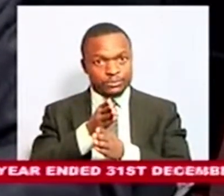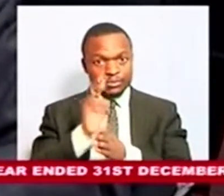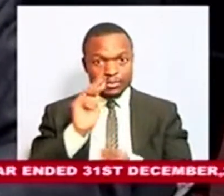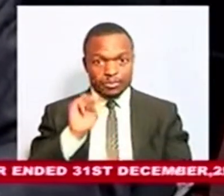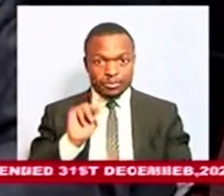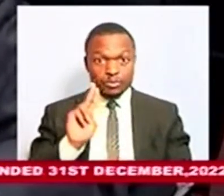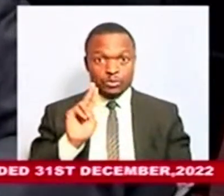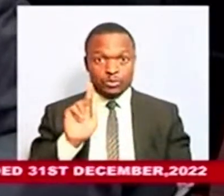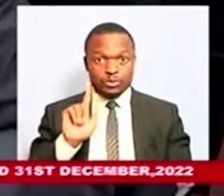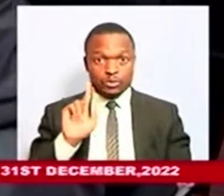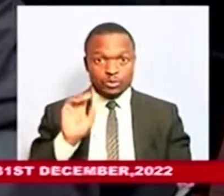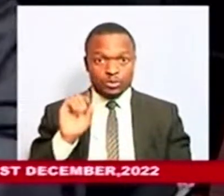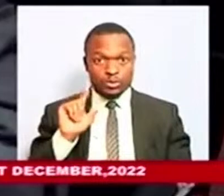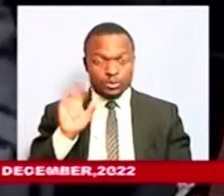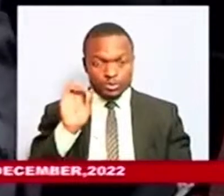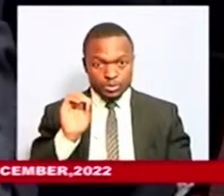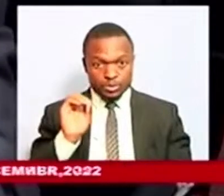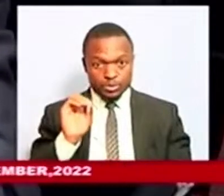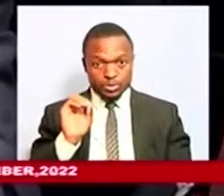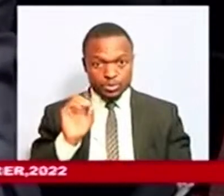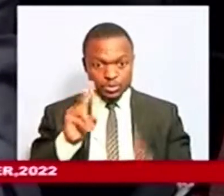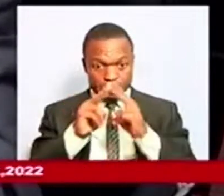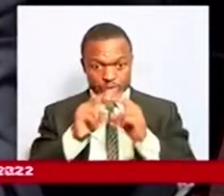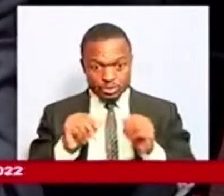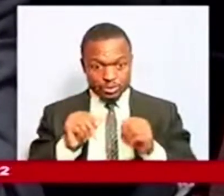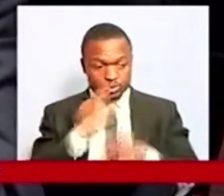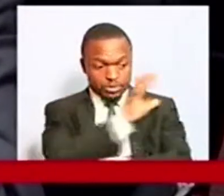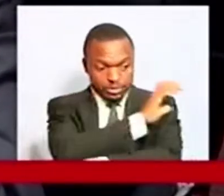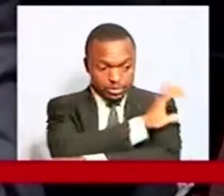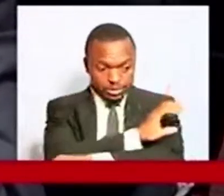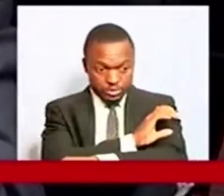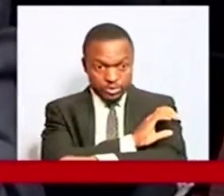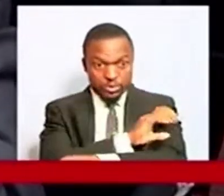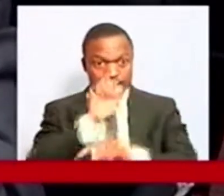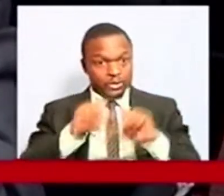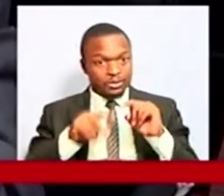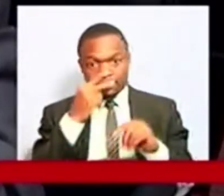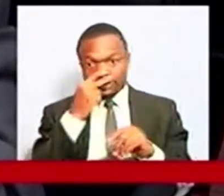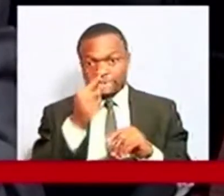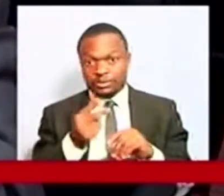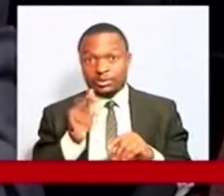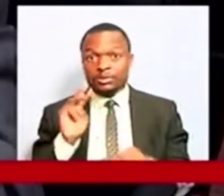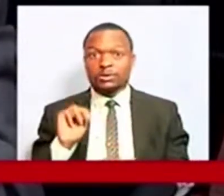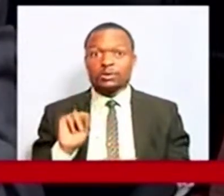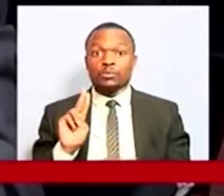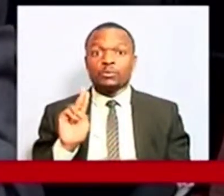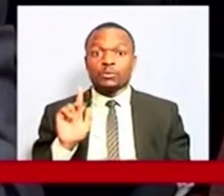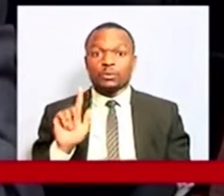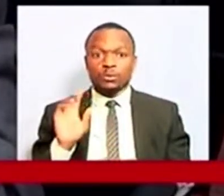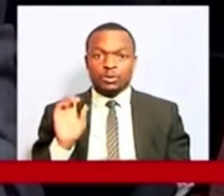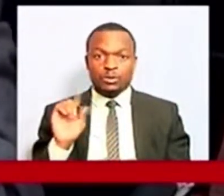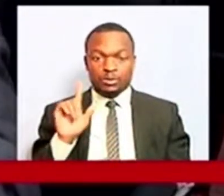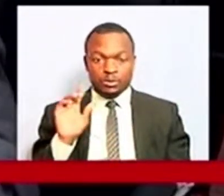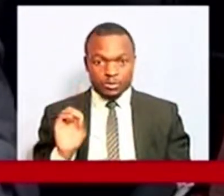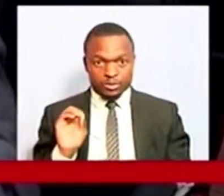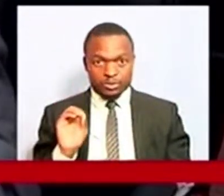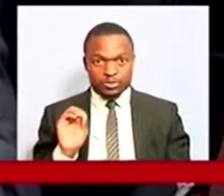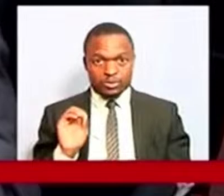Mlolo Rural Health Center. I cannot see Mlolo Rural Health Center on this project